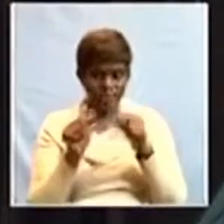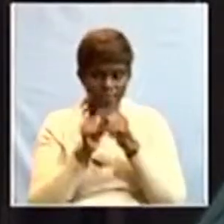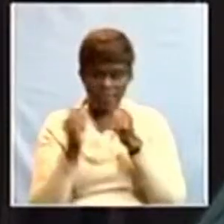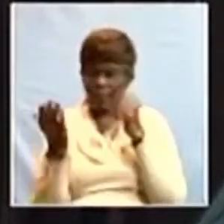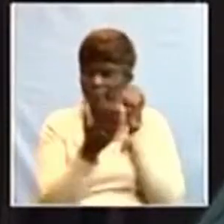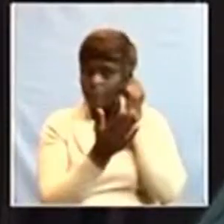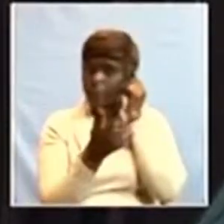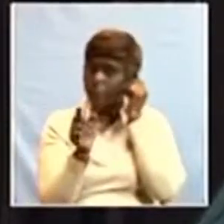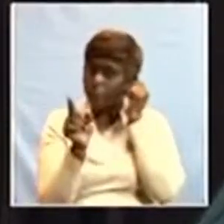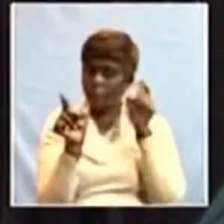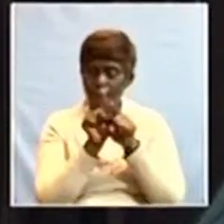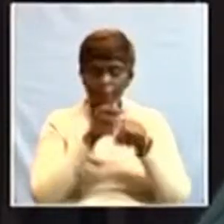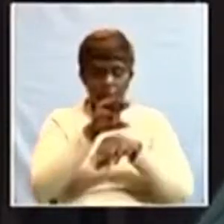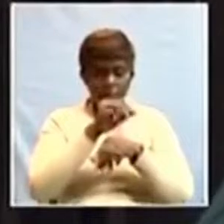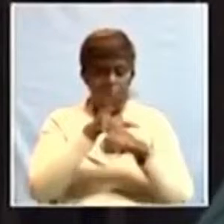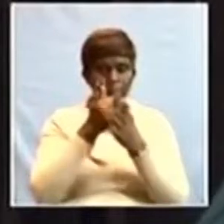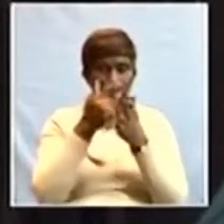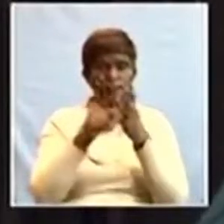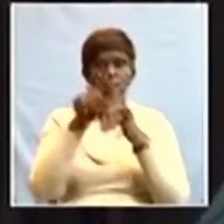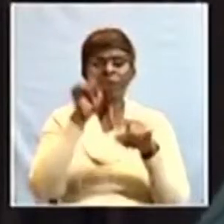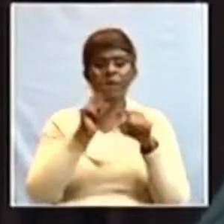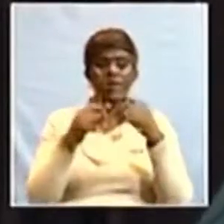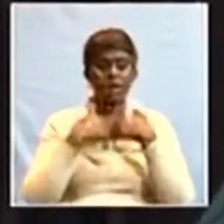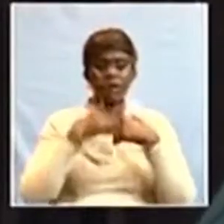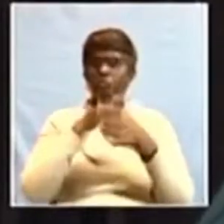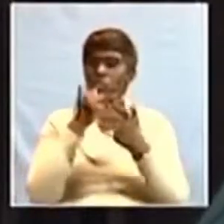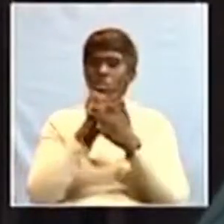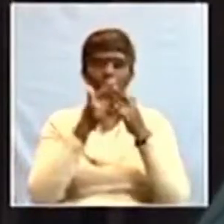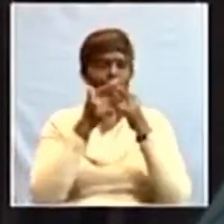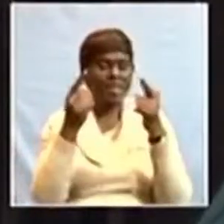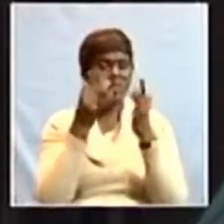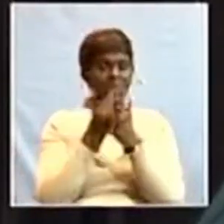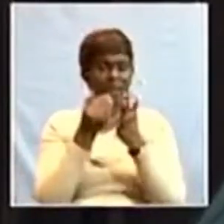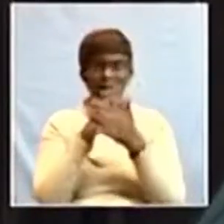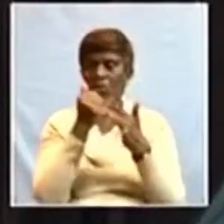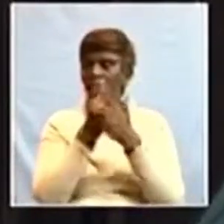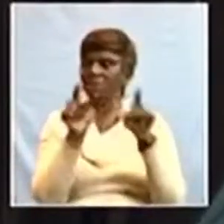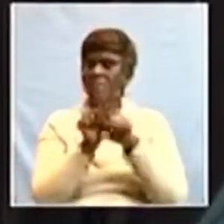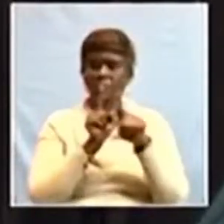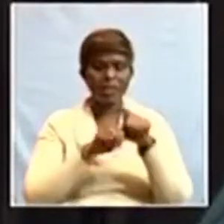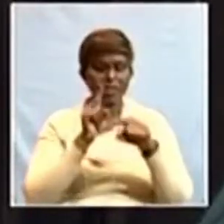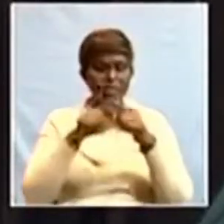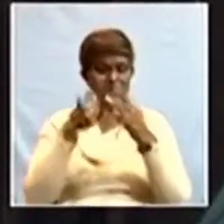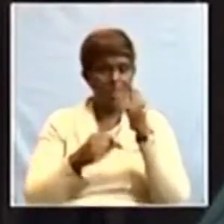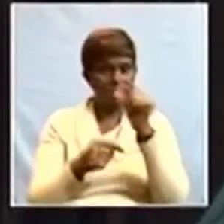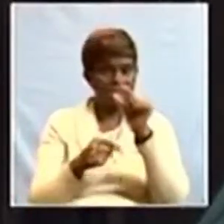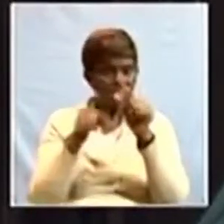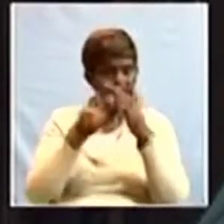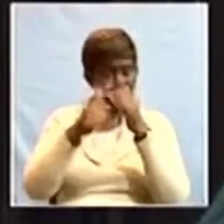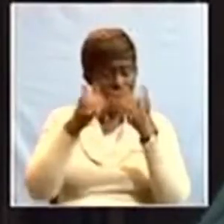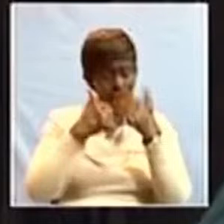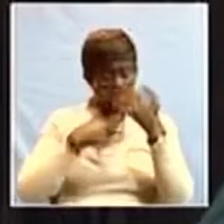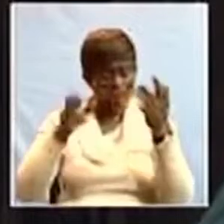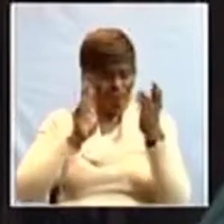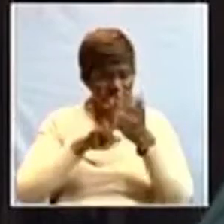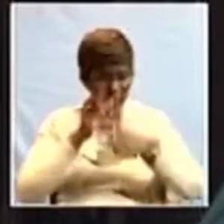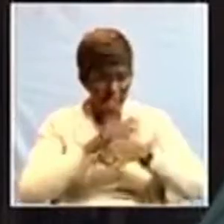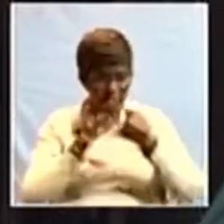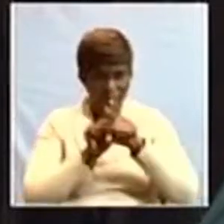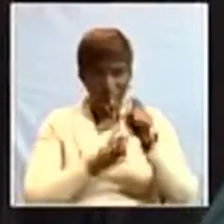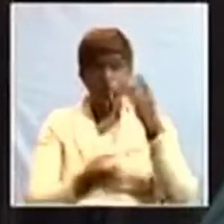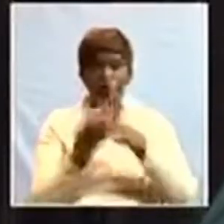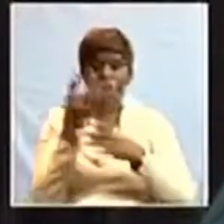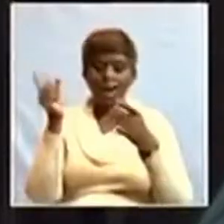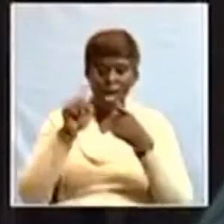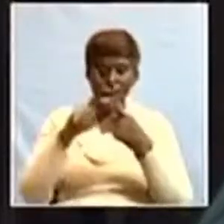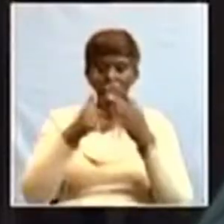them and advise them that you can't just have all the big money all at once, but the little that you have, reinvest and grow it